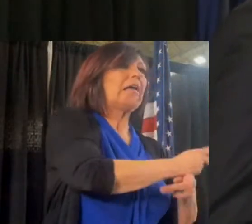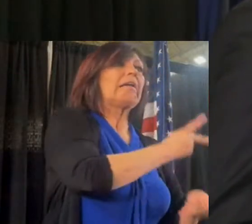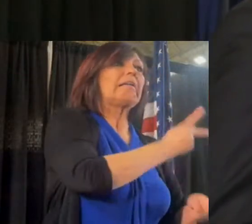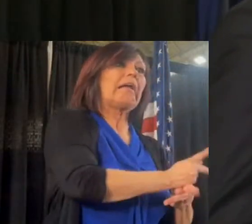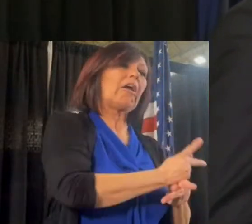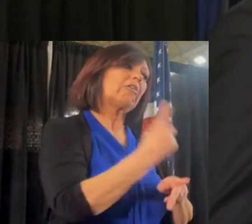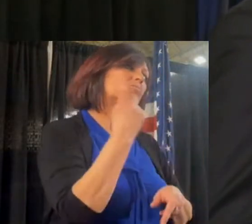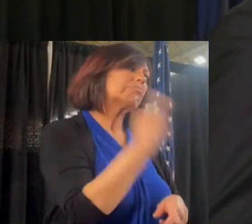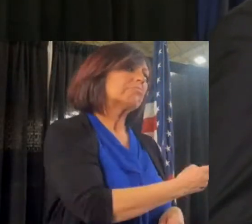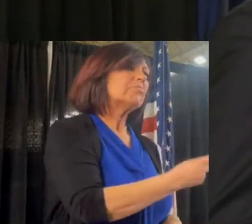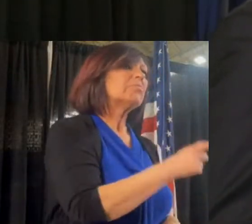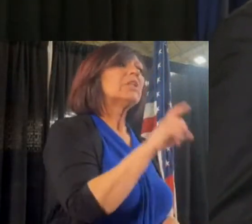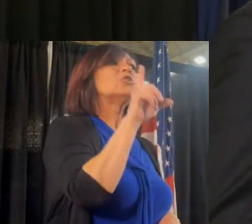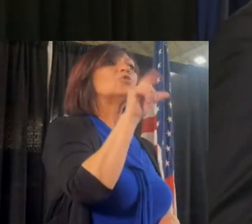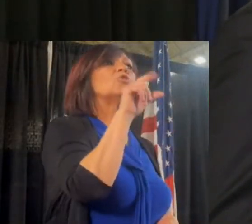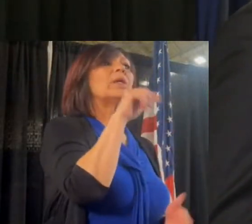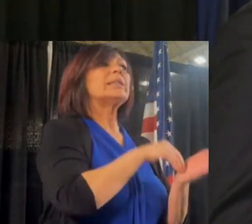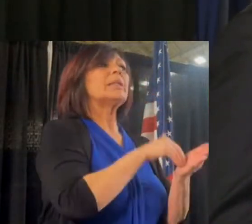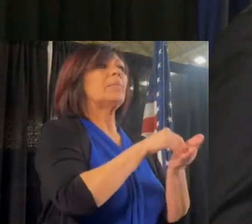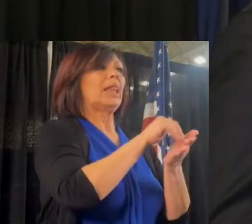County by $20 million.